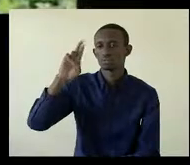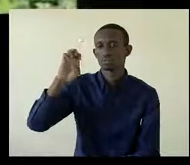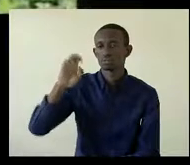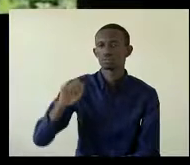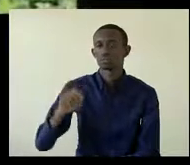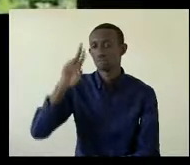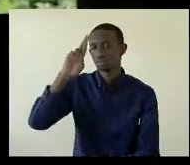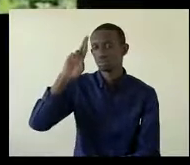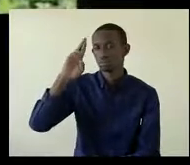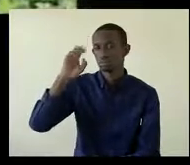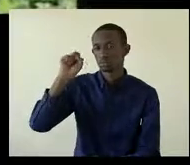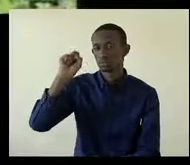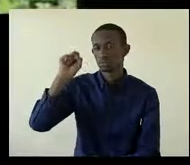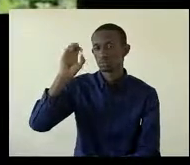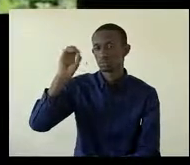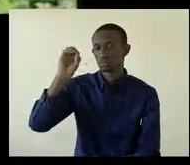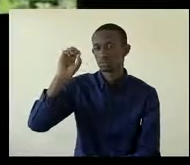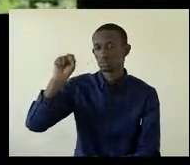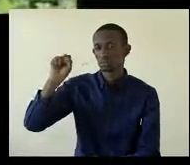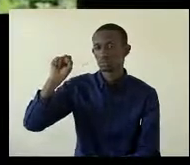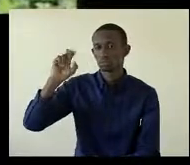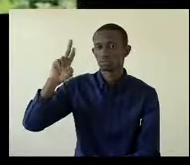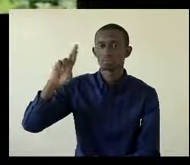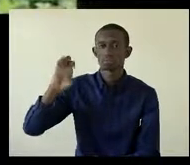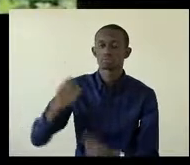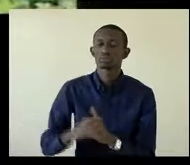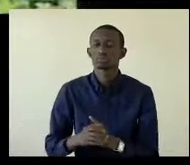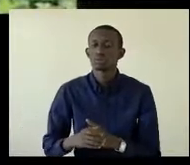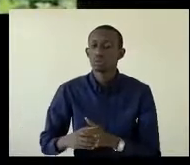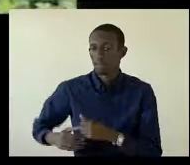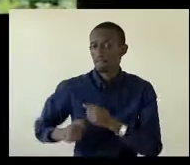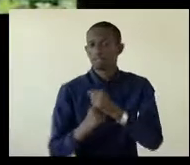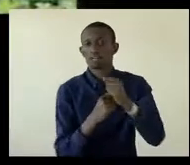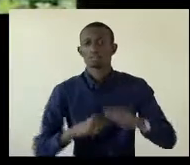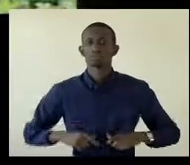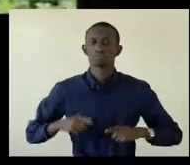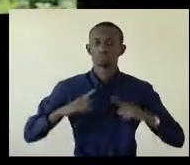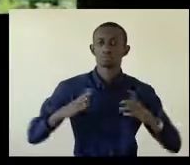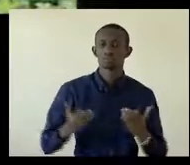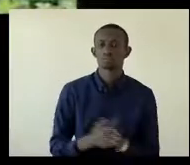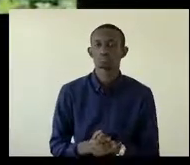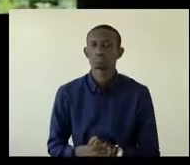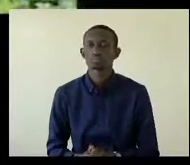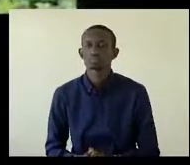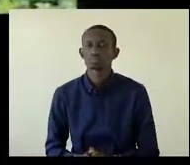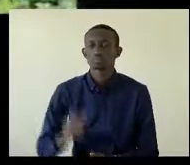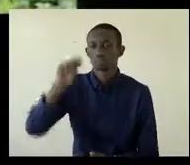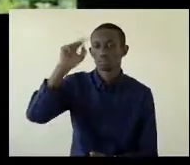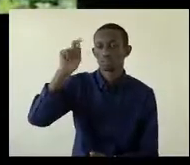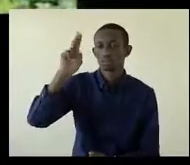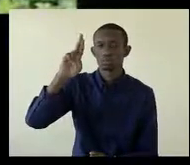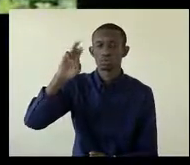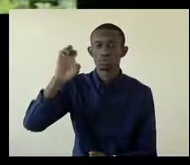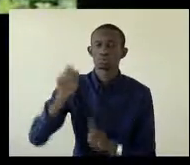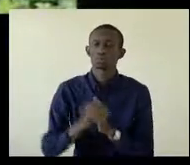when we talk of natural resources supporting life, when we talk of natural resources, the goods and